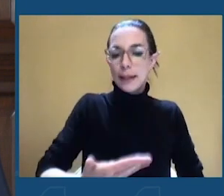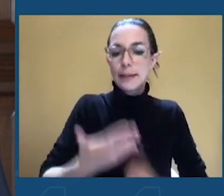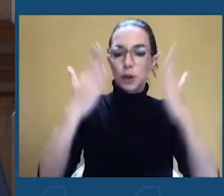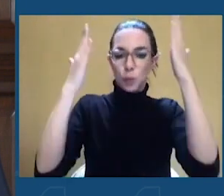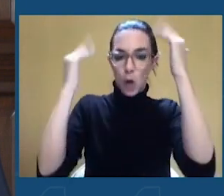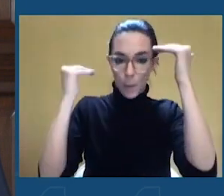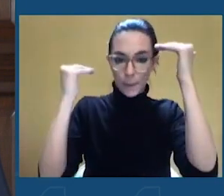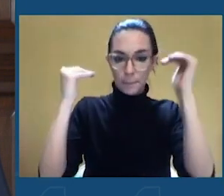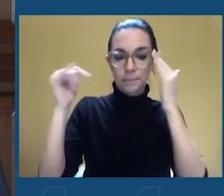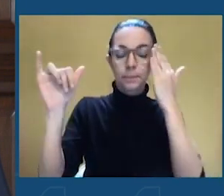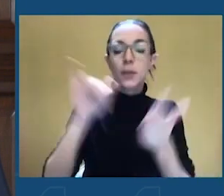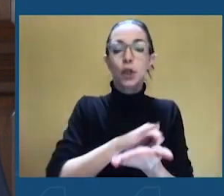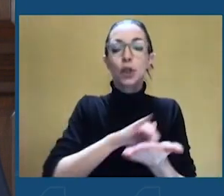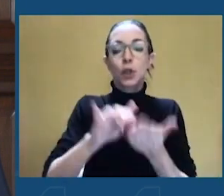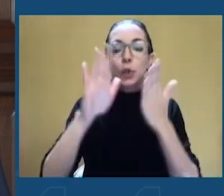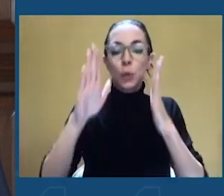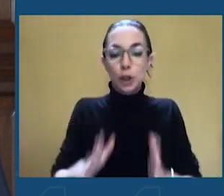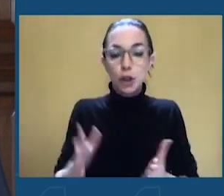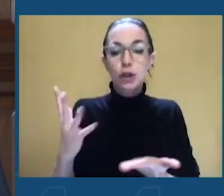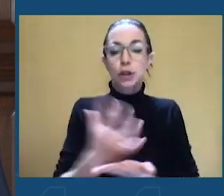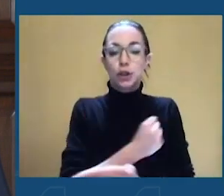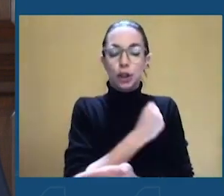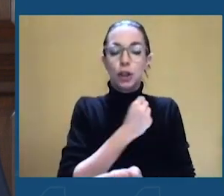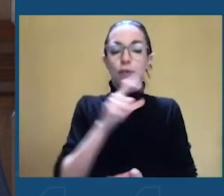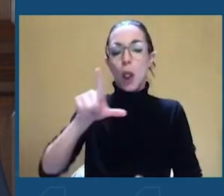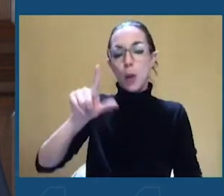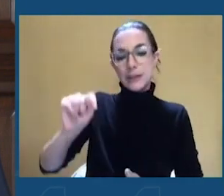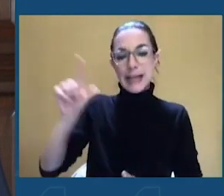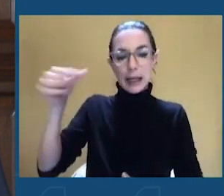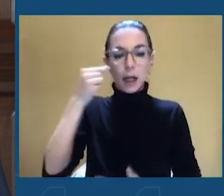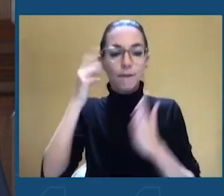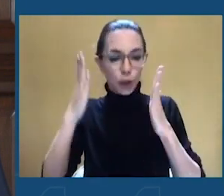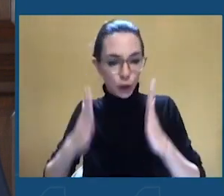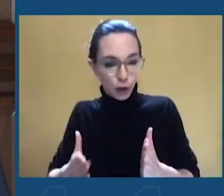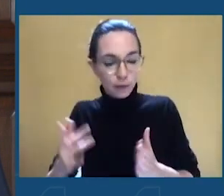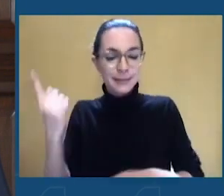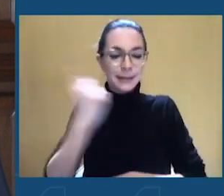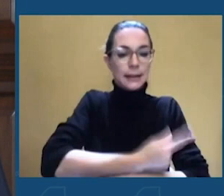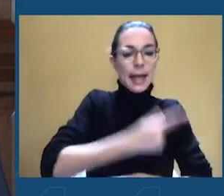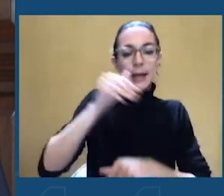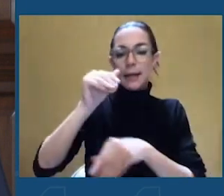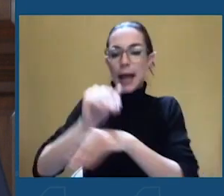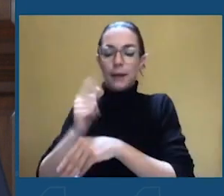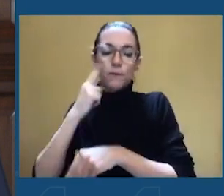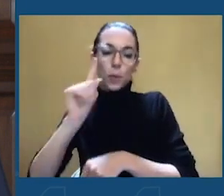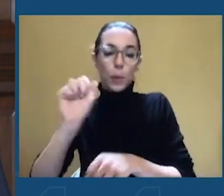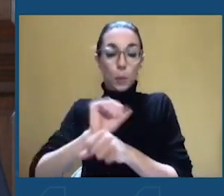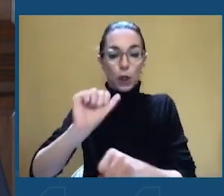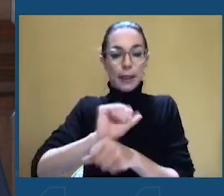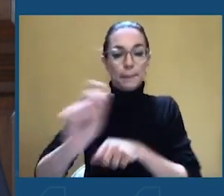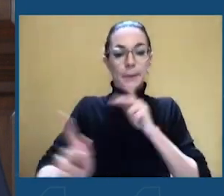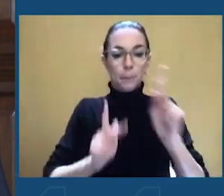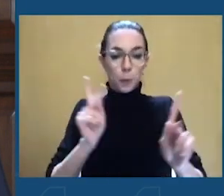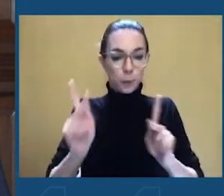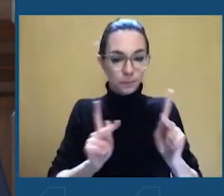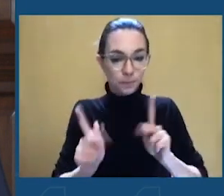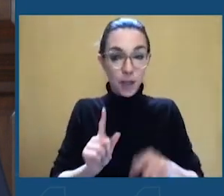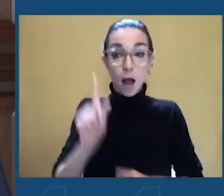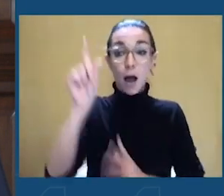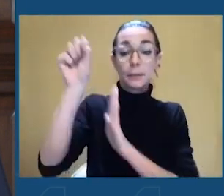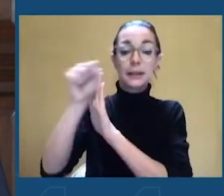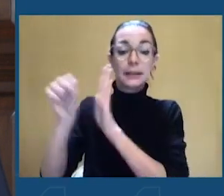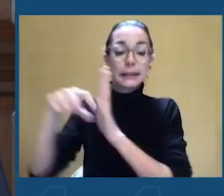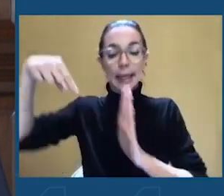New Yorkers deserve a lieutenant governor who's working day and night to make lives better for working people and their families. Upstate, downstate, it